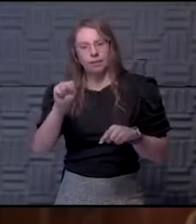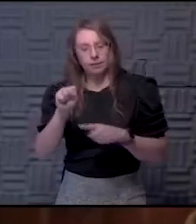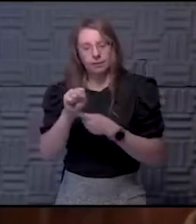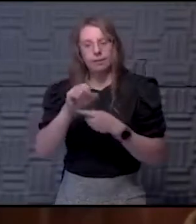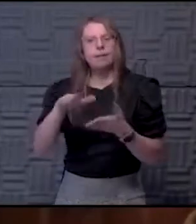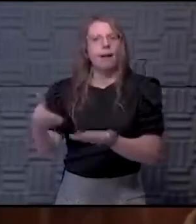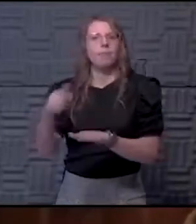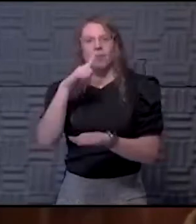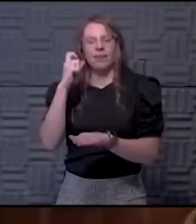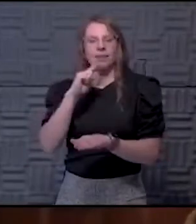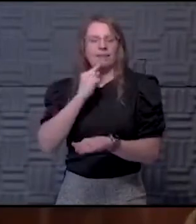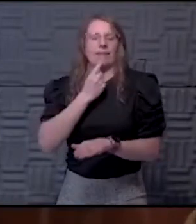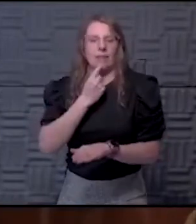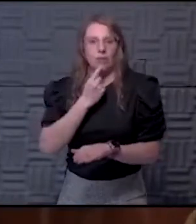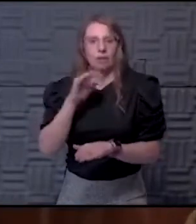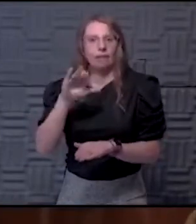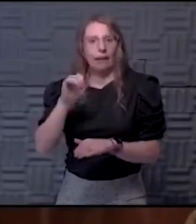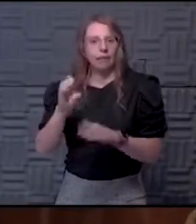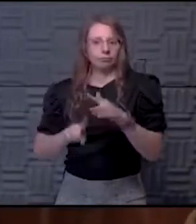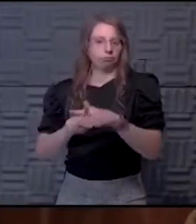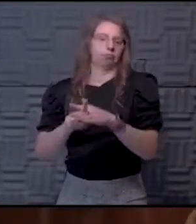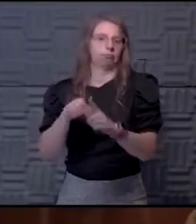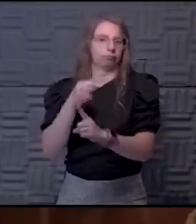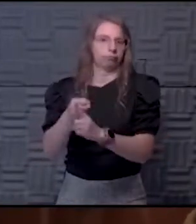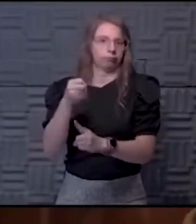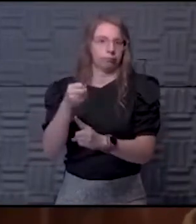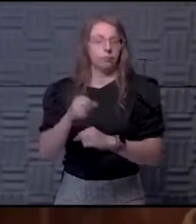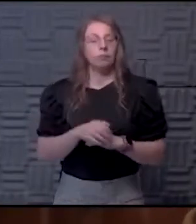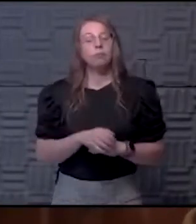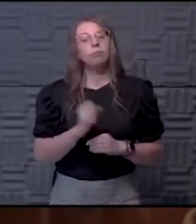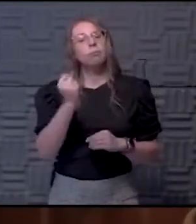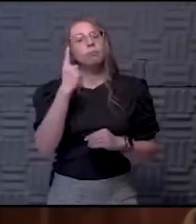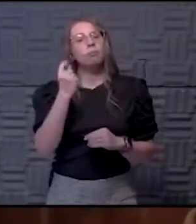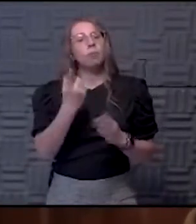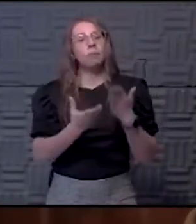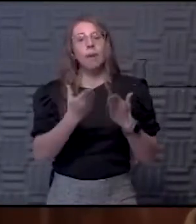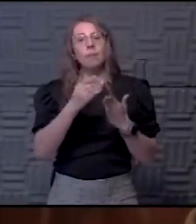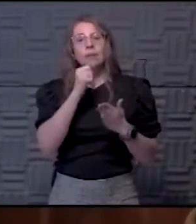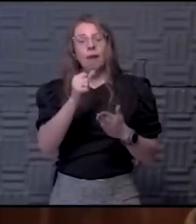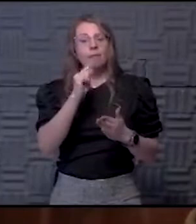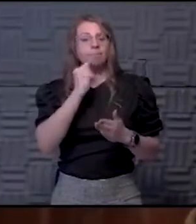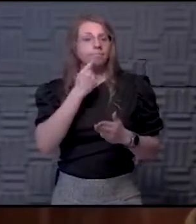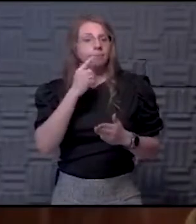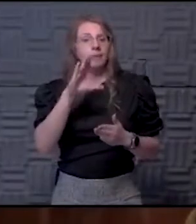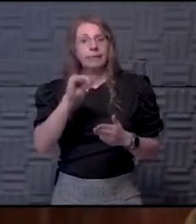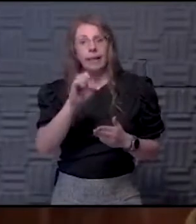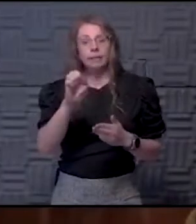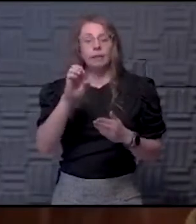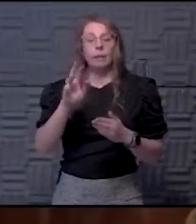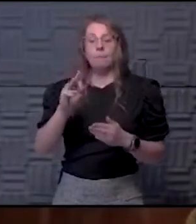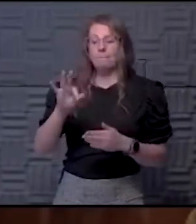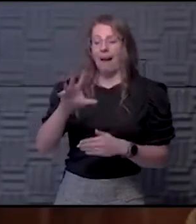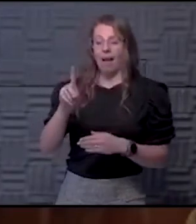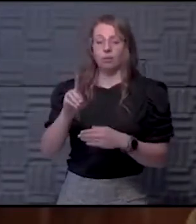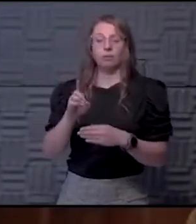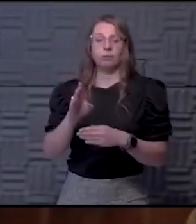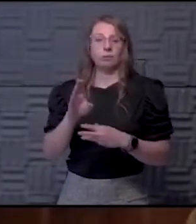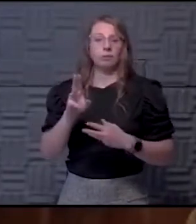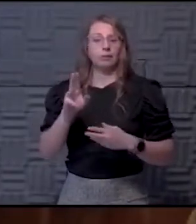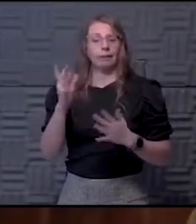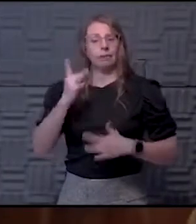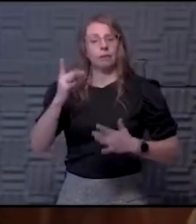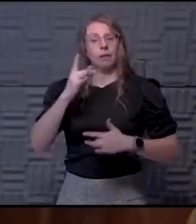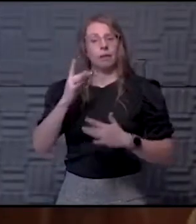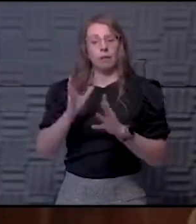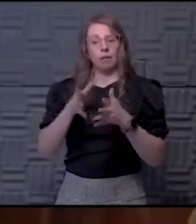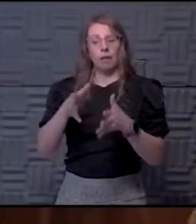just assume you won't have a severe case. Even with mild illness, we have seen people be left with